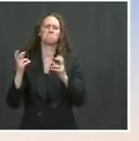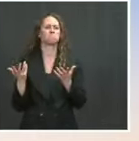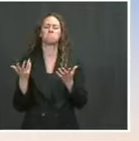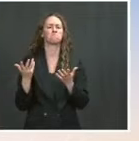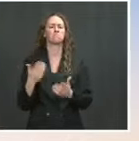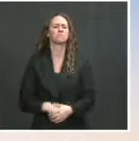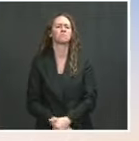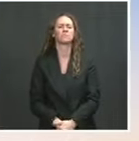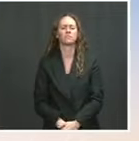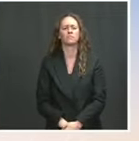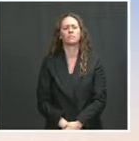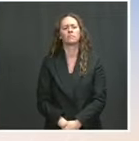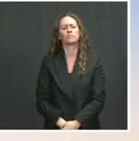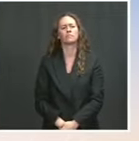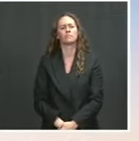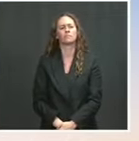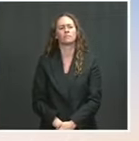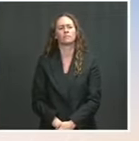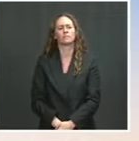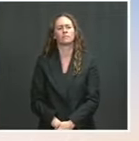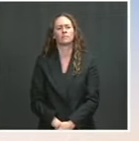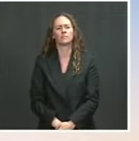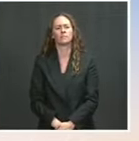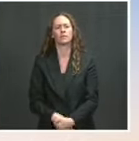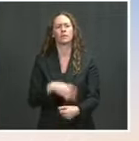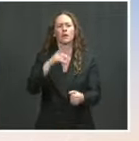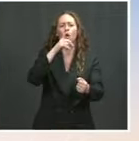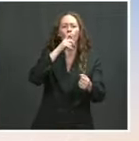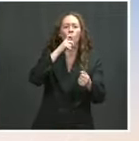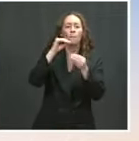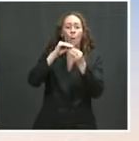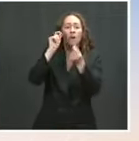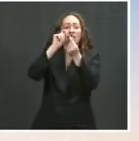terms of who has or hasn't seen it, what's been communicated, I'm just not going to be in a position to confirm that. And let me ask you one on